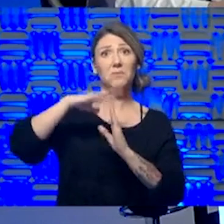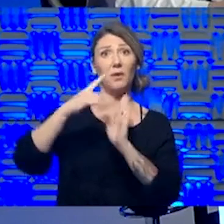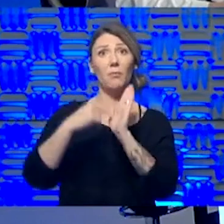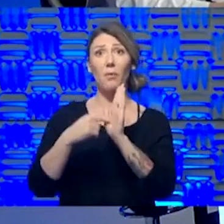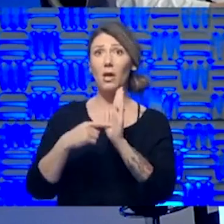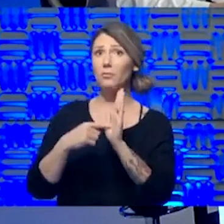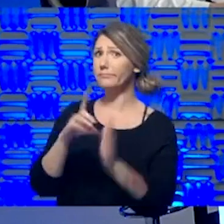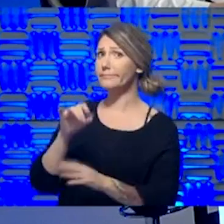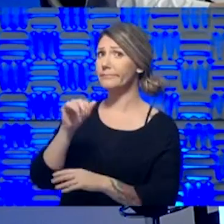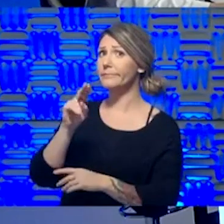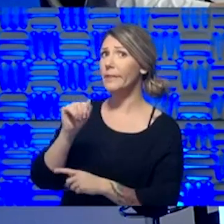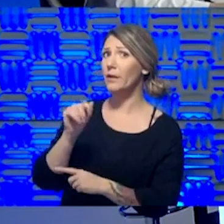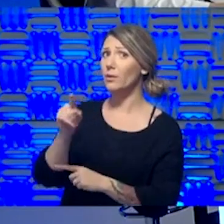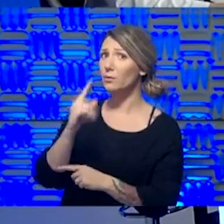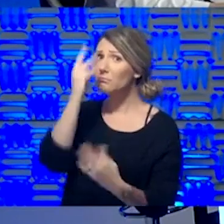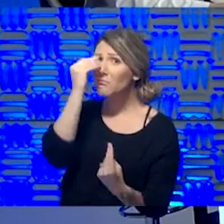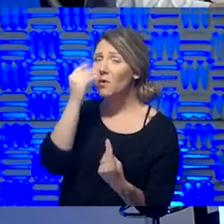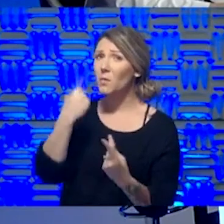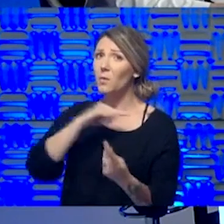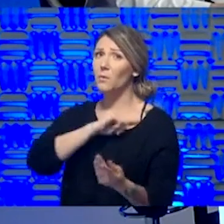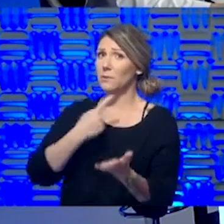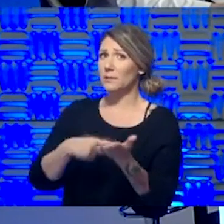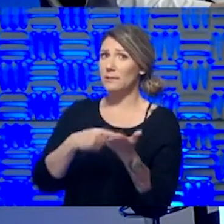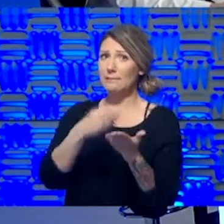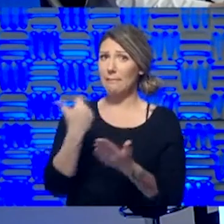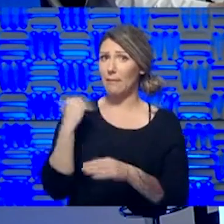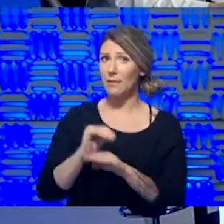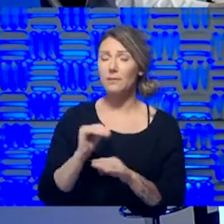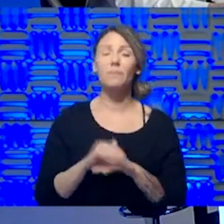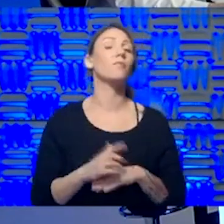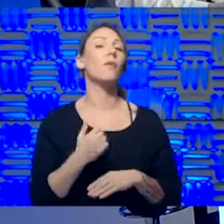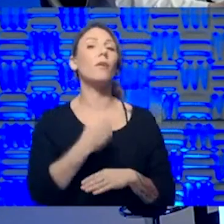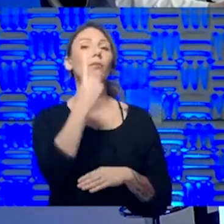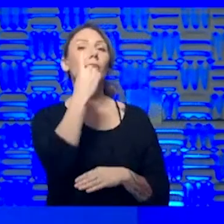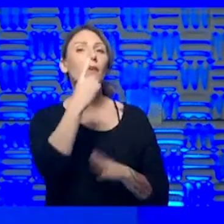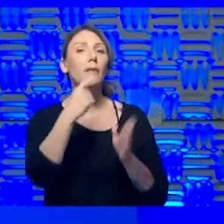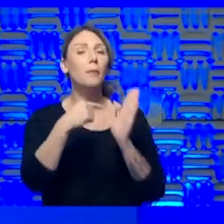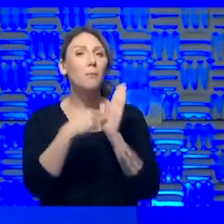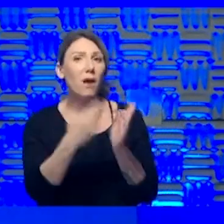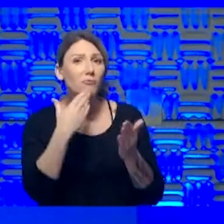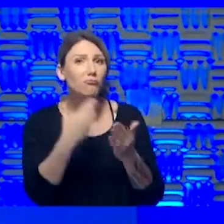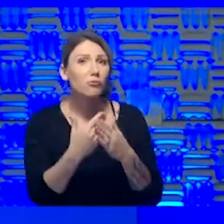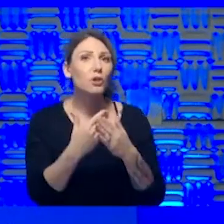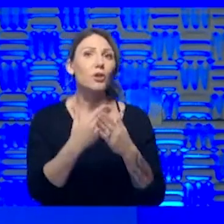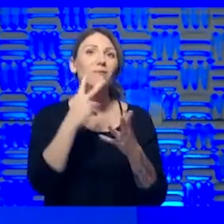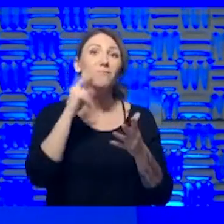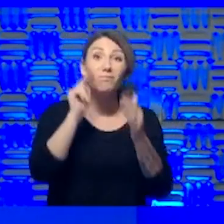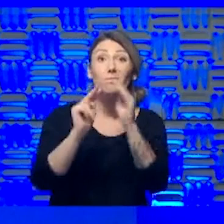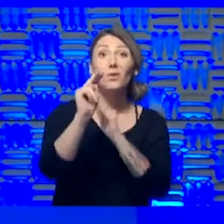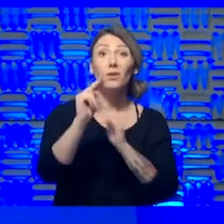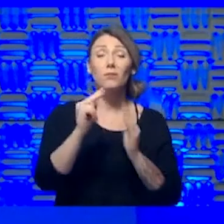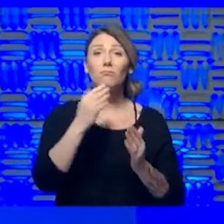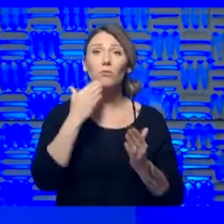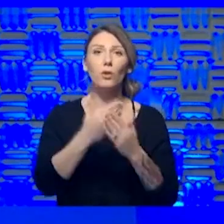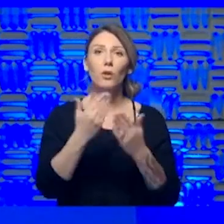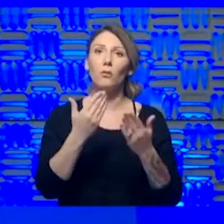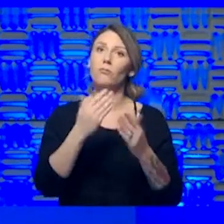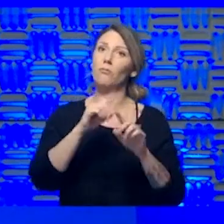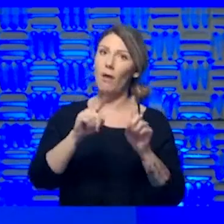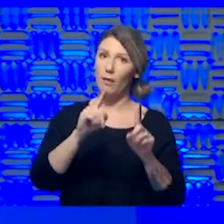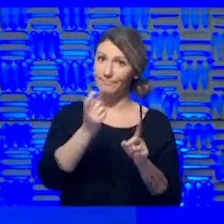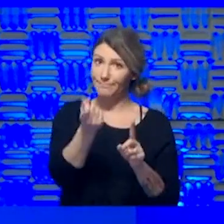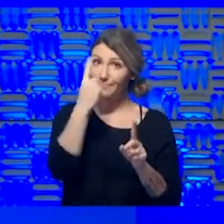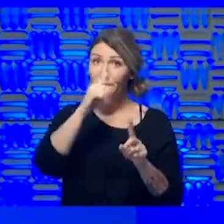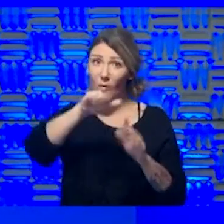about that? You and I were talking a little bit about that last night. I think the models are good, the projections are good, but they are all different. So I think you